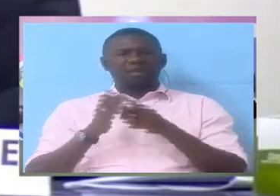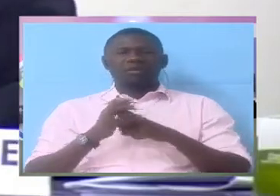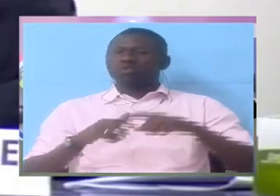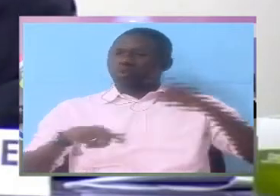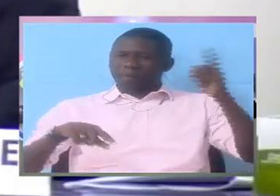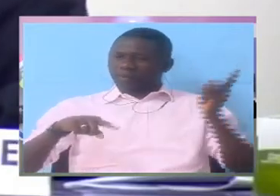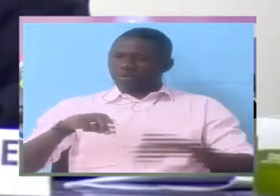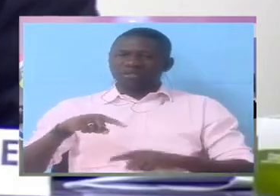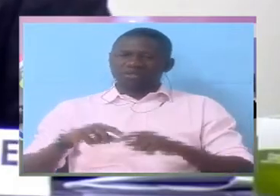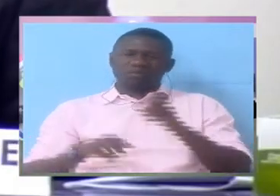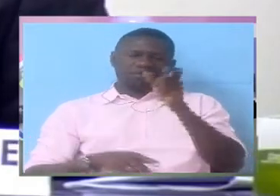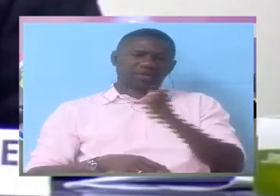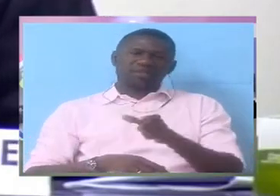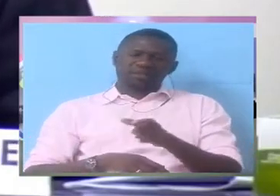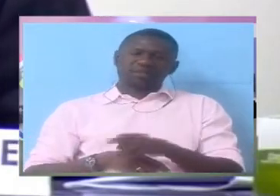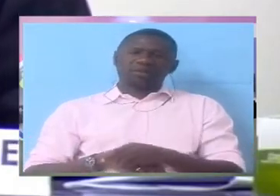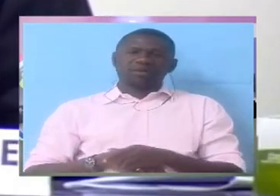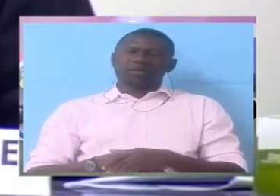somebody.